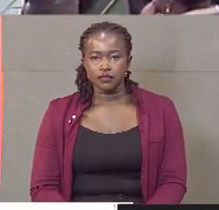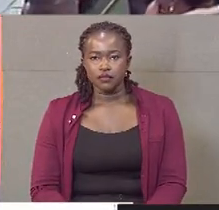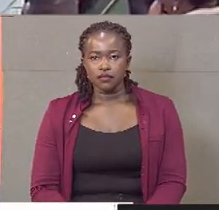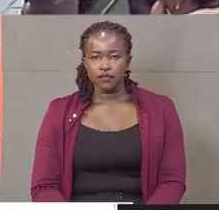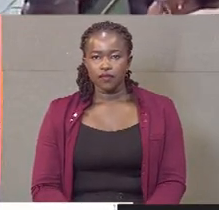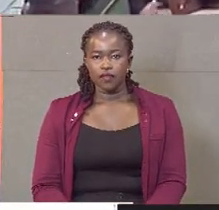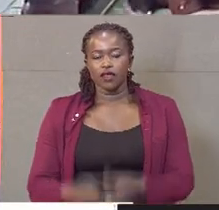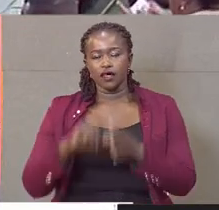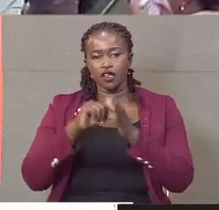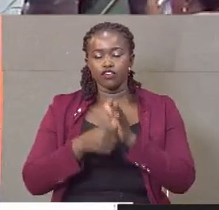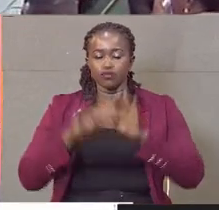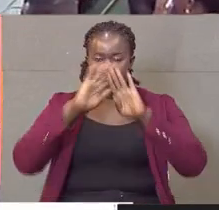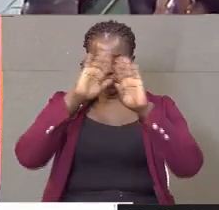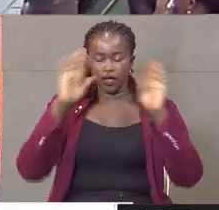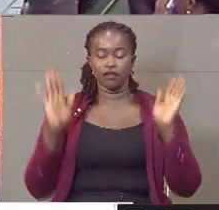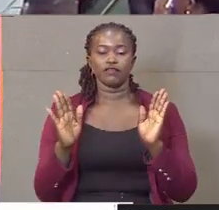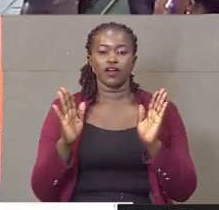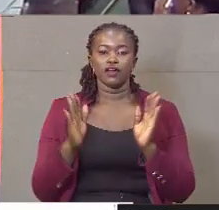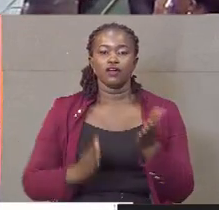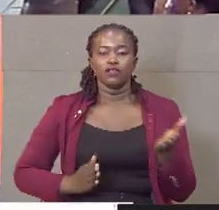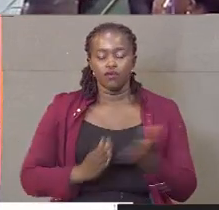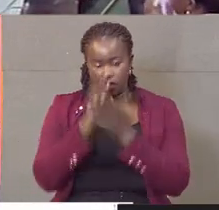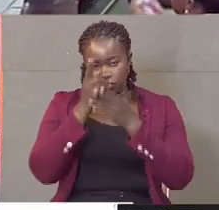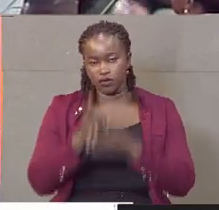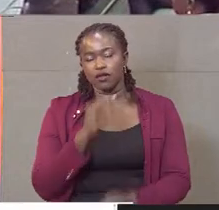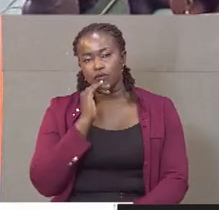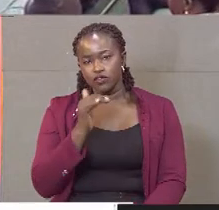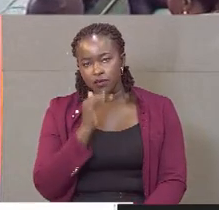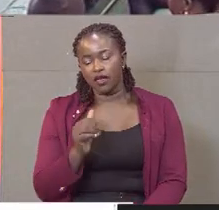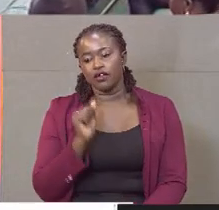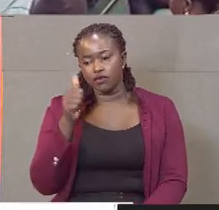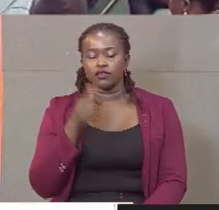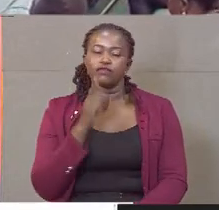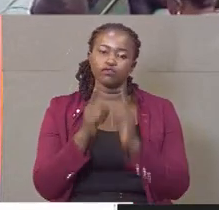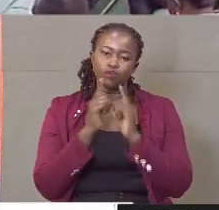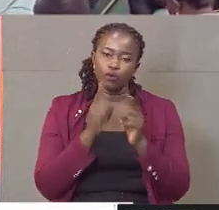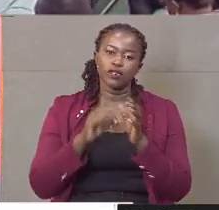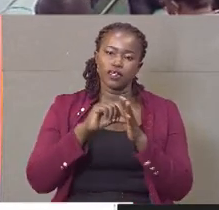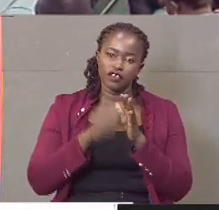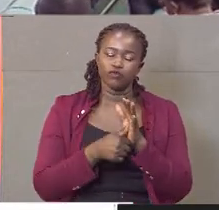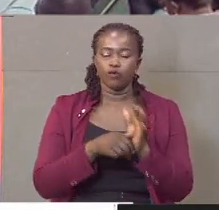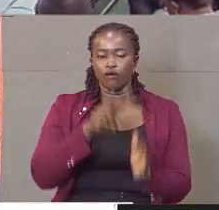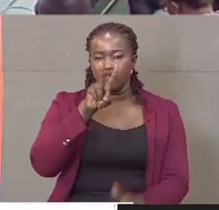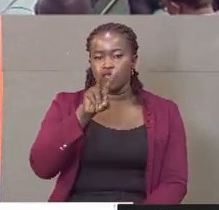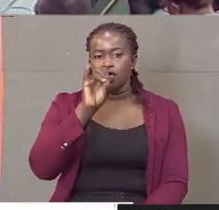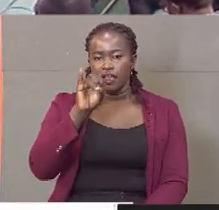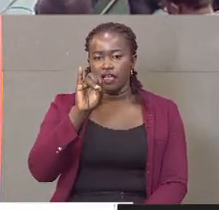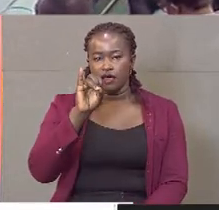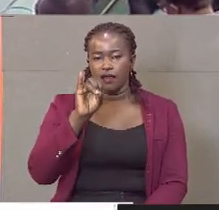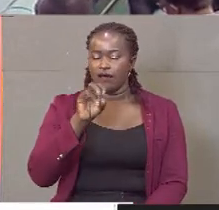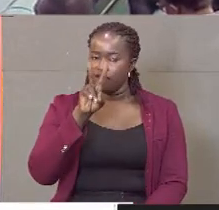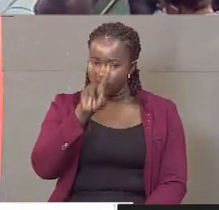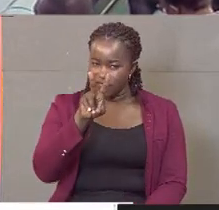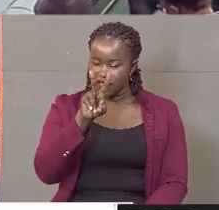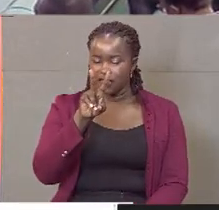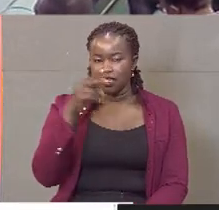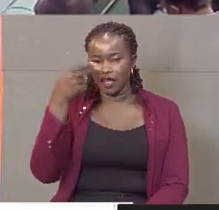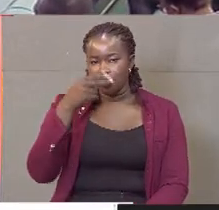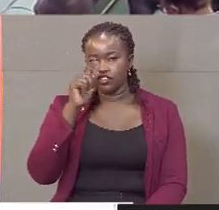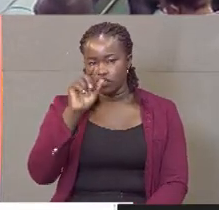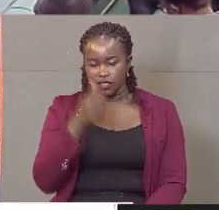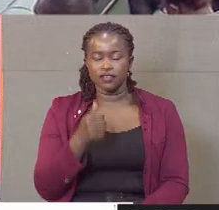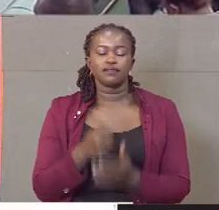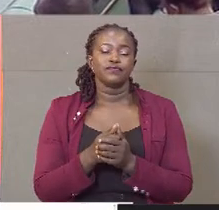clarification? Right, Honourable Speaker, you emphasized on the issue of VHTs, and